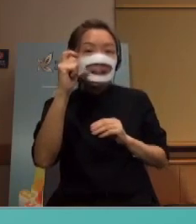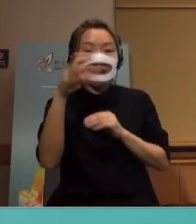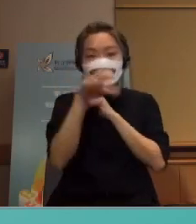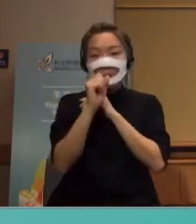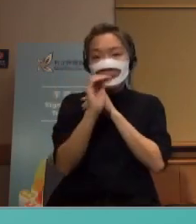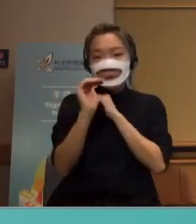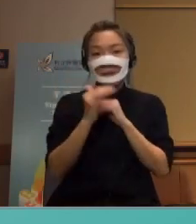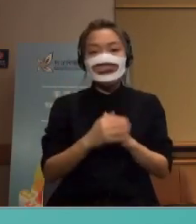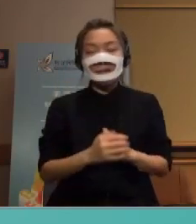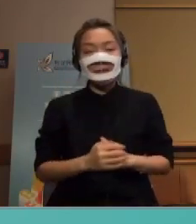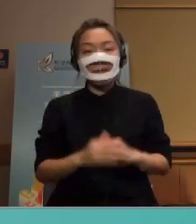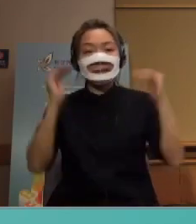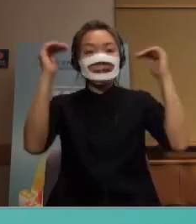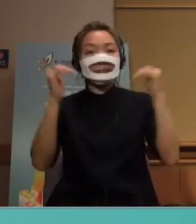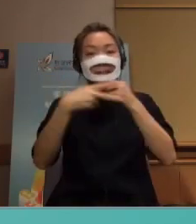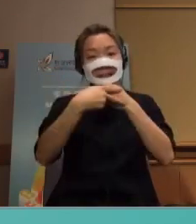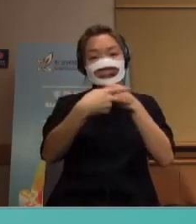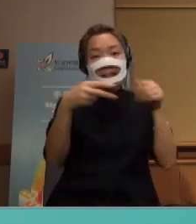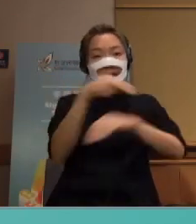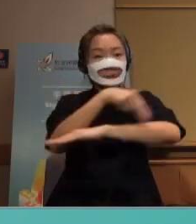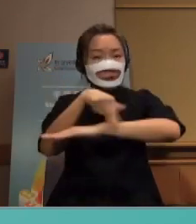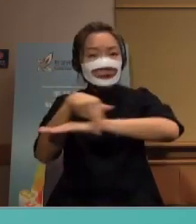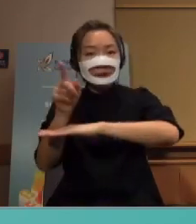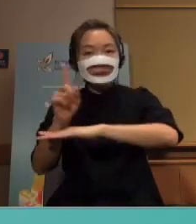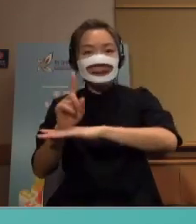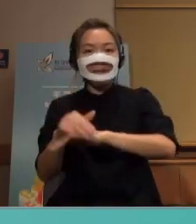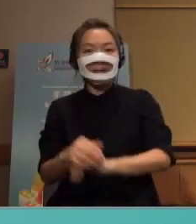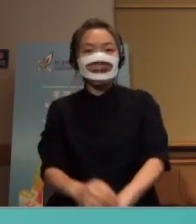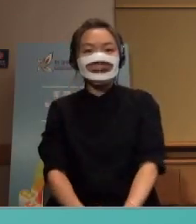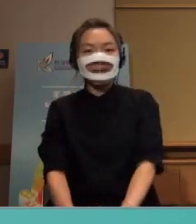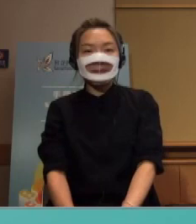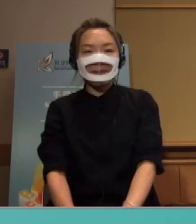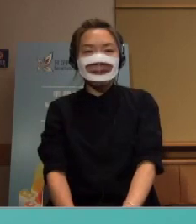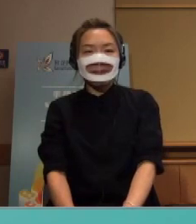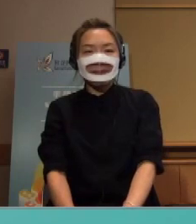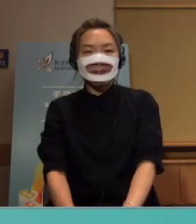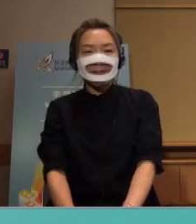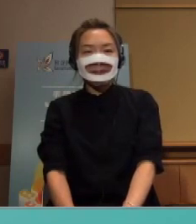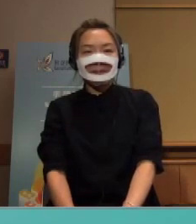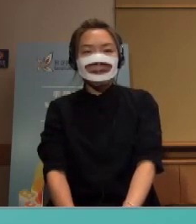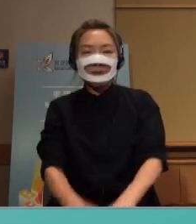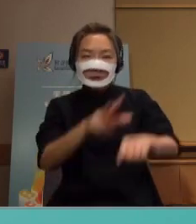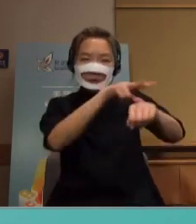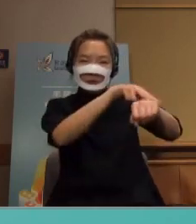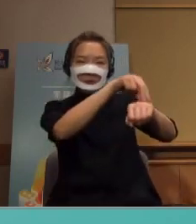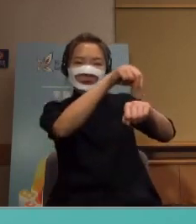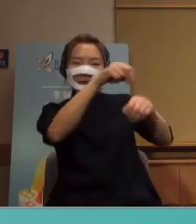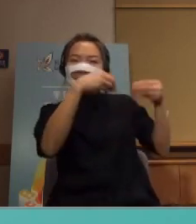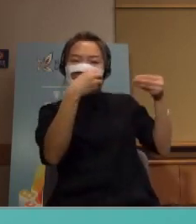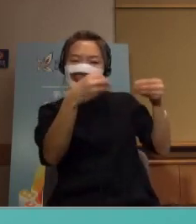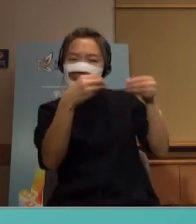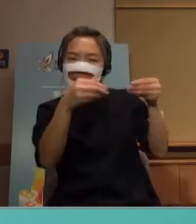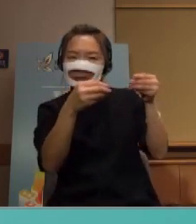second project will be the Metaverse Education Foundation, which is pitched by Elaine. She also is